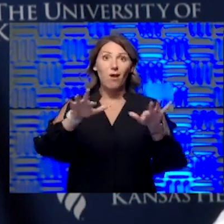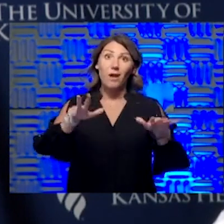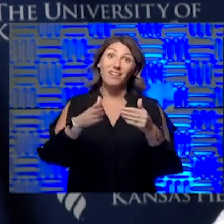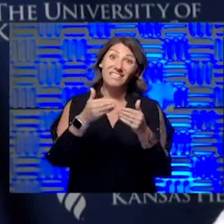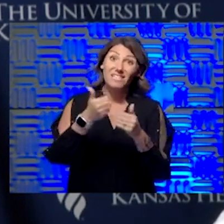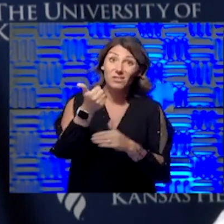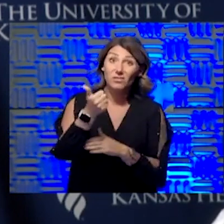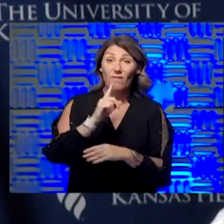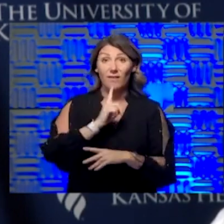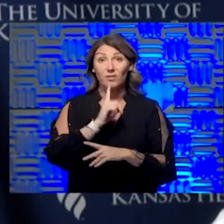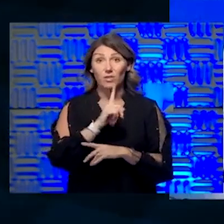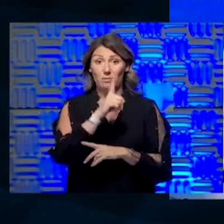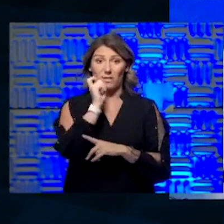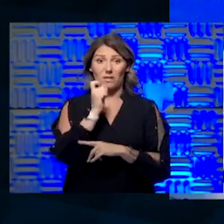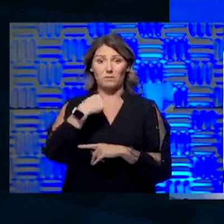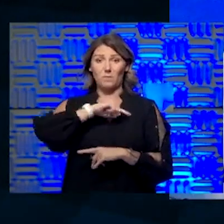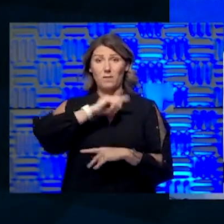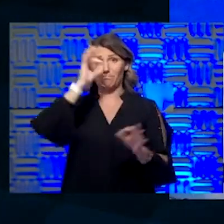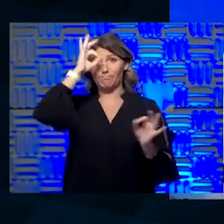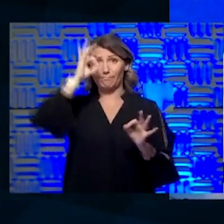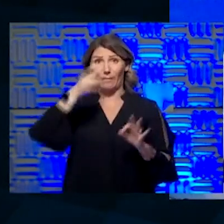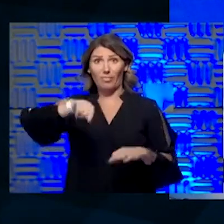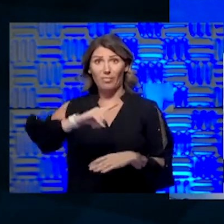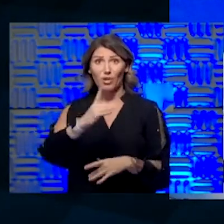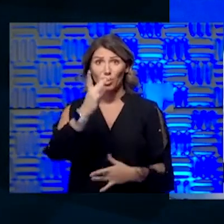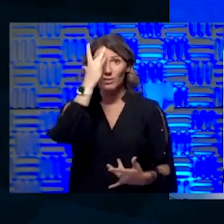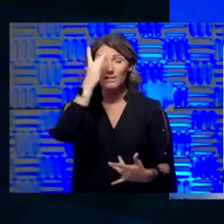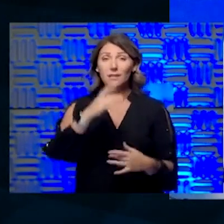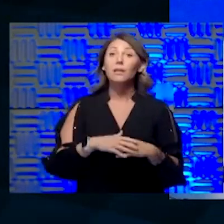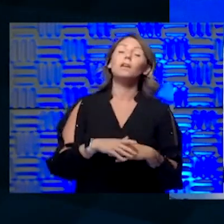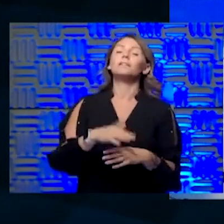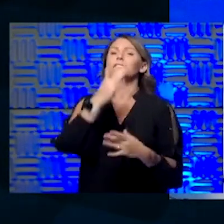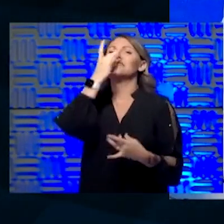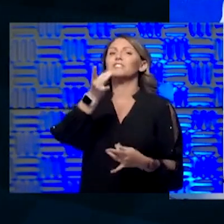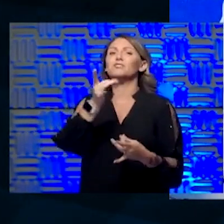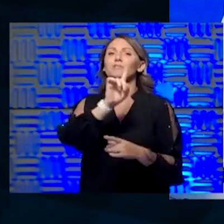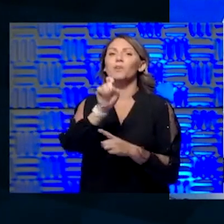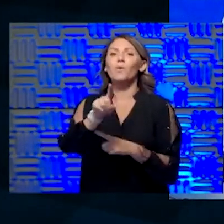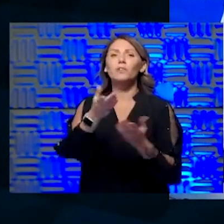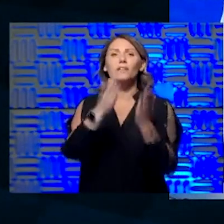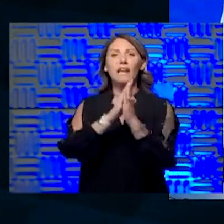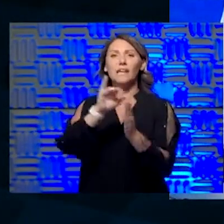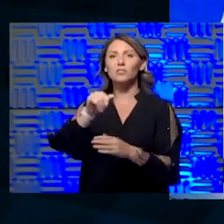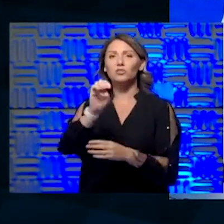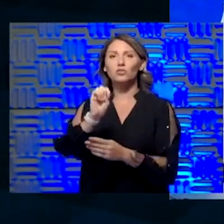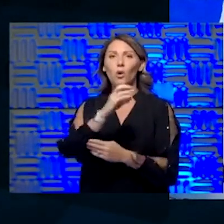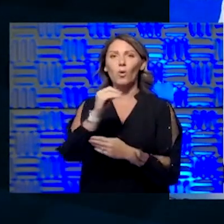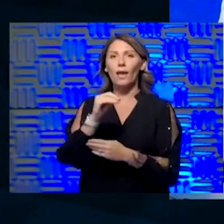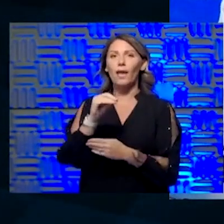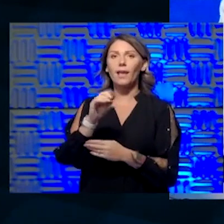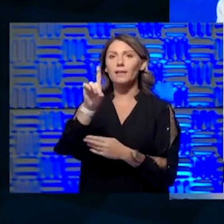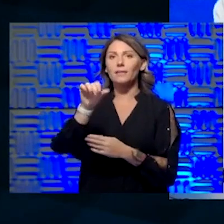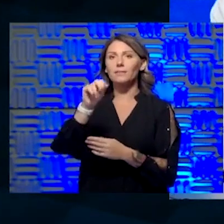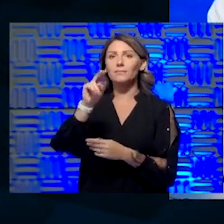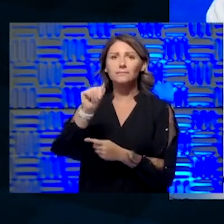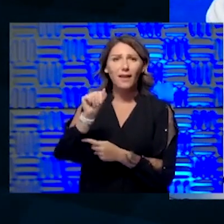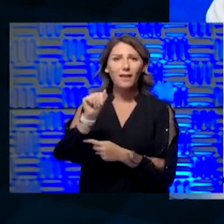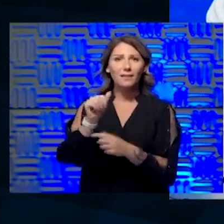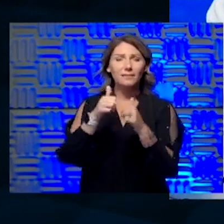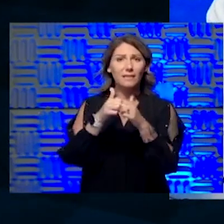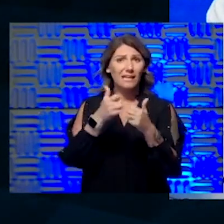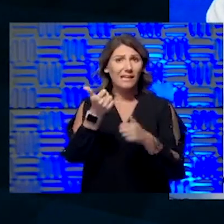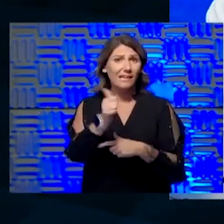hospital, even though they're young and otherwise healthy. Yeah, we do know that the average age of those who have passed away from COVID-19, though, tends to